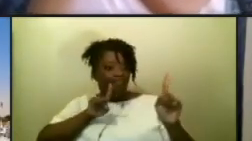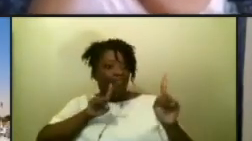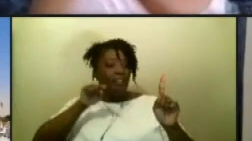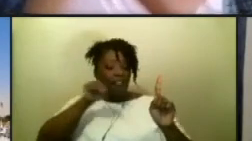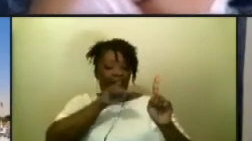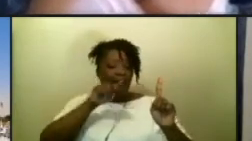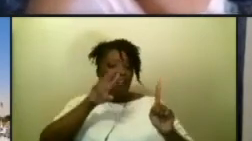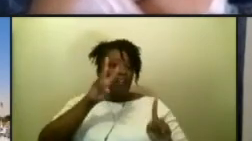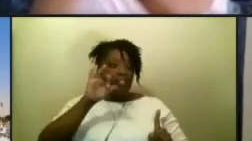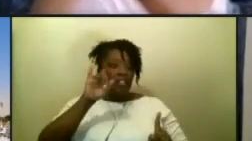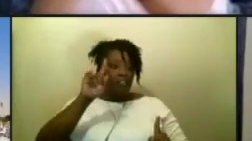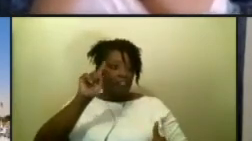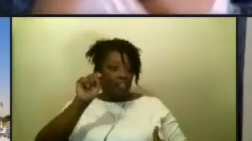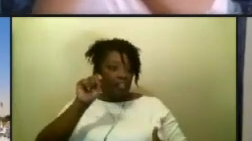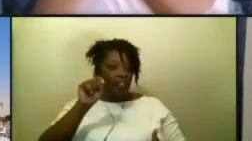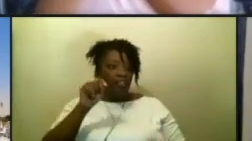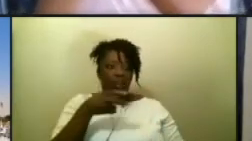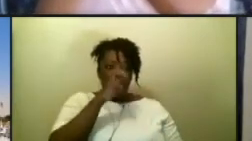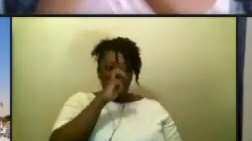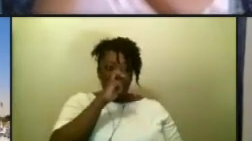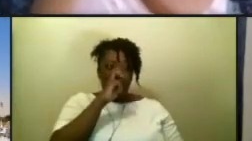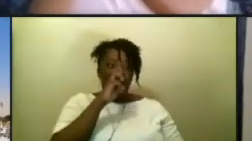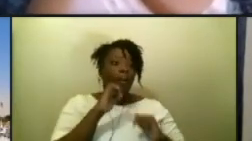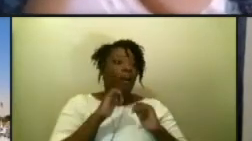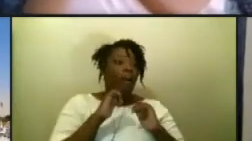the rigid hygiene